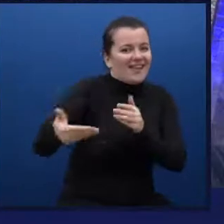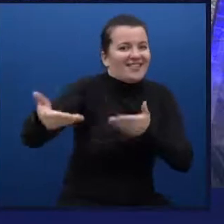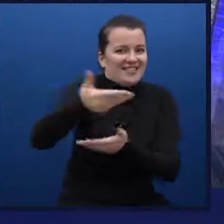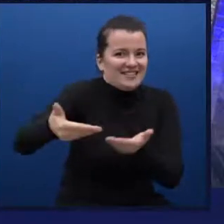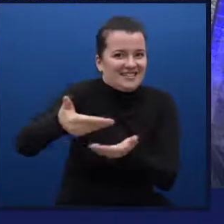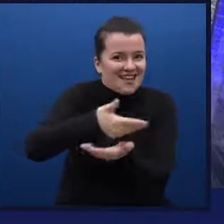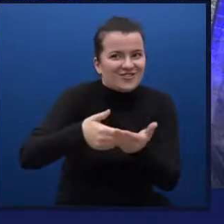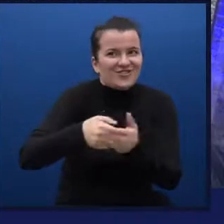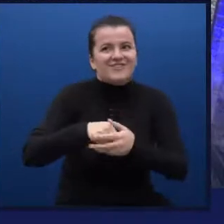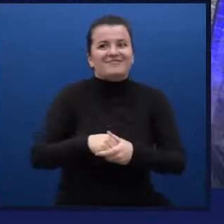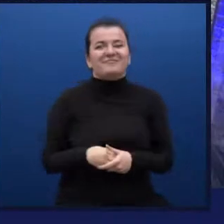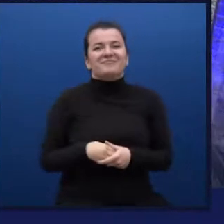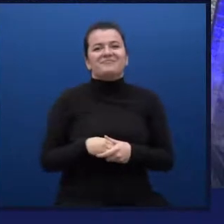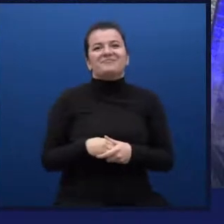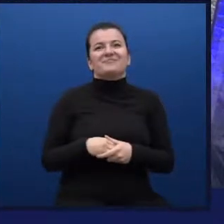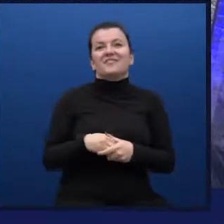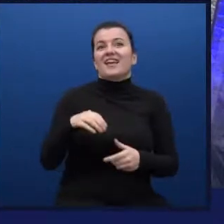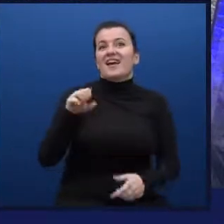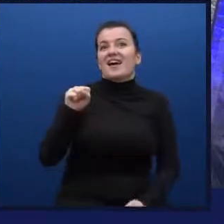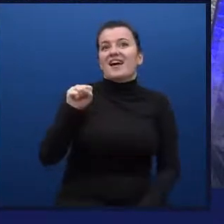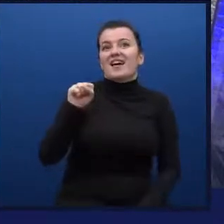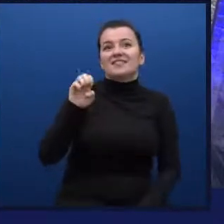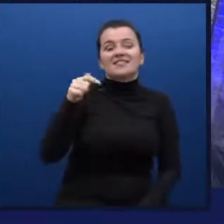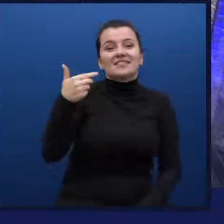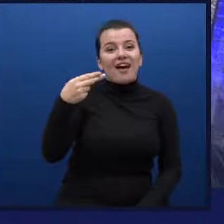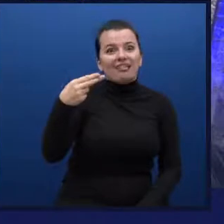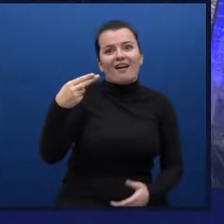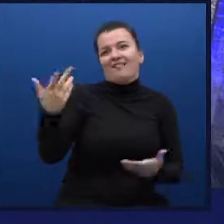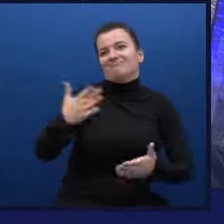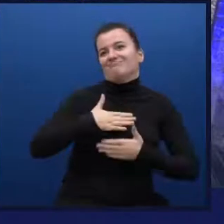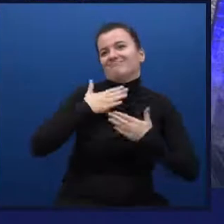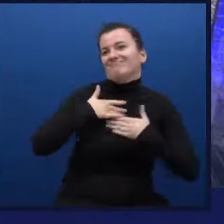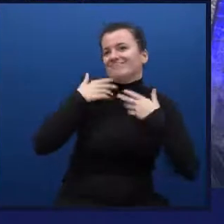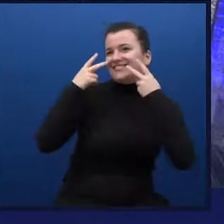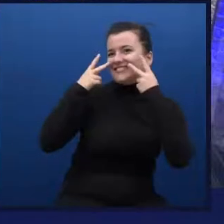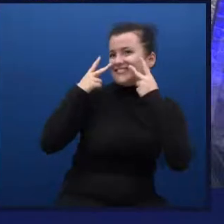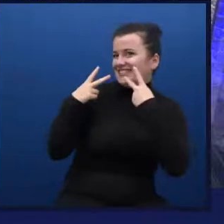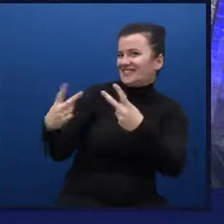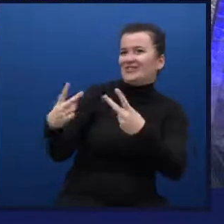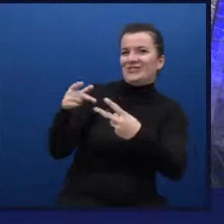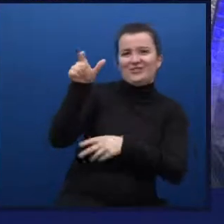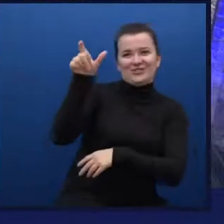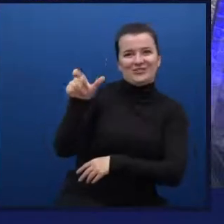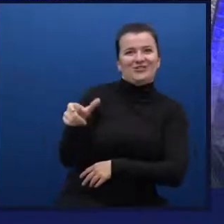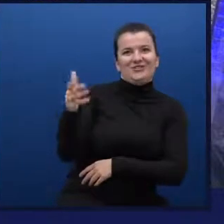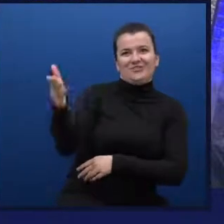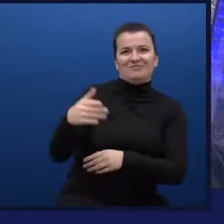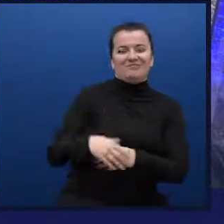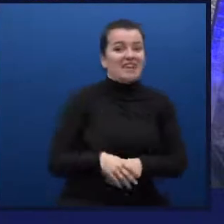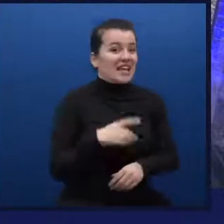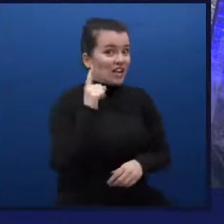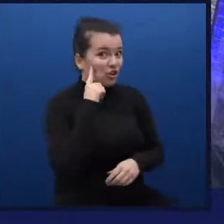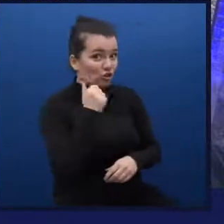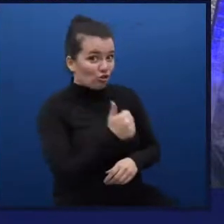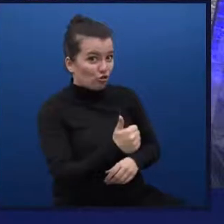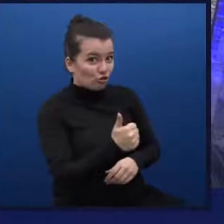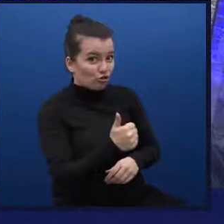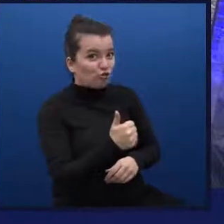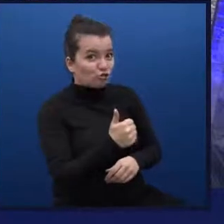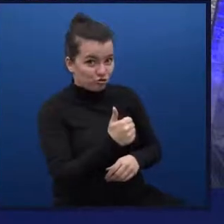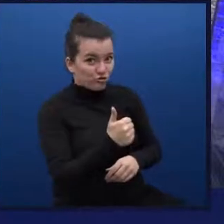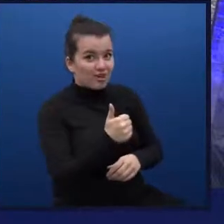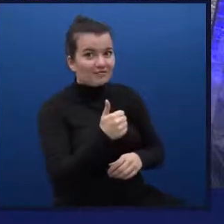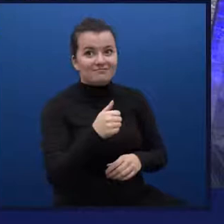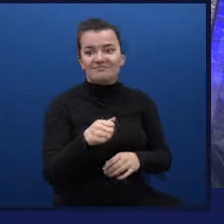have you back, Seth. Can y'all hear me? Yeah. Loud and clear. It's working. Yes. How's